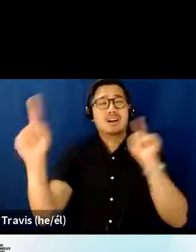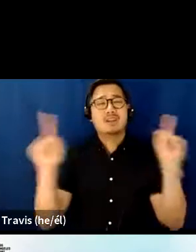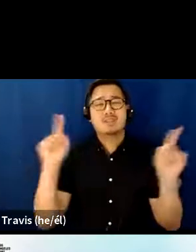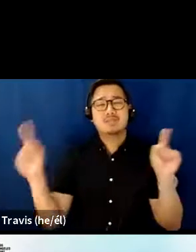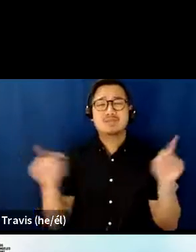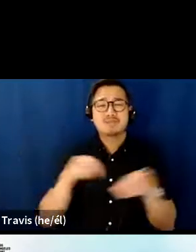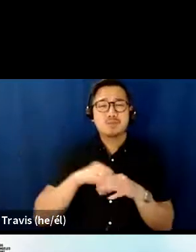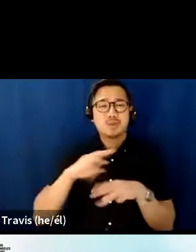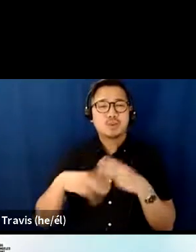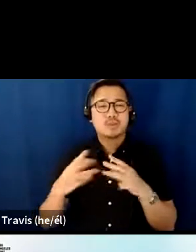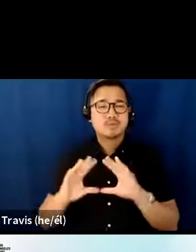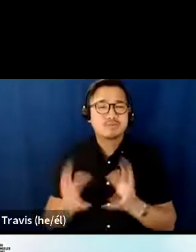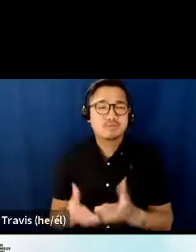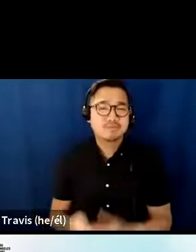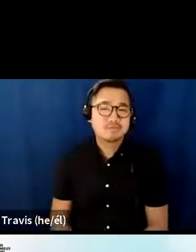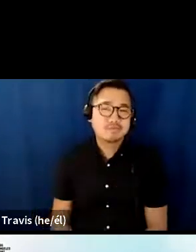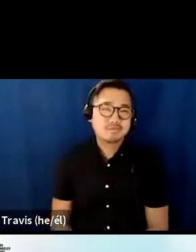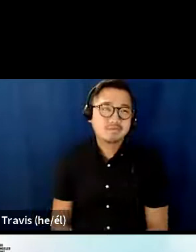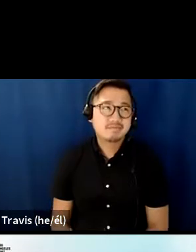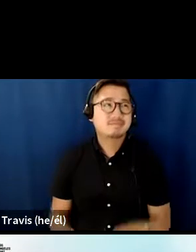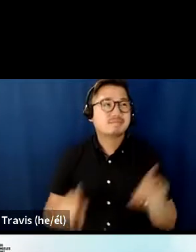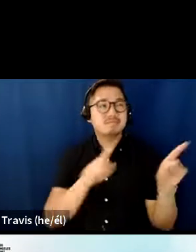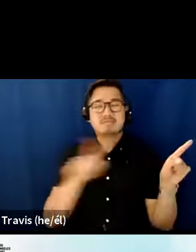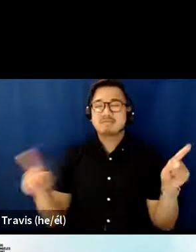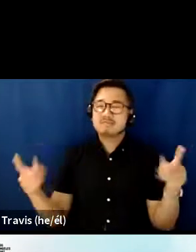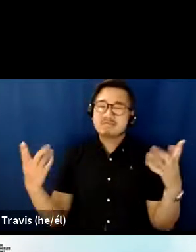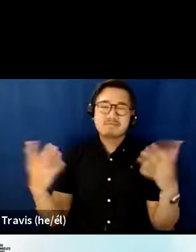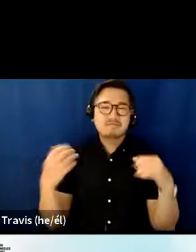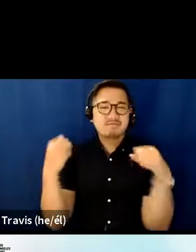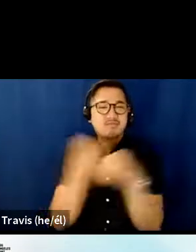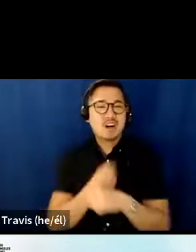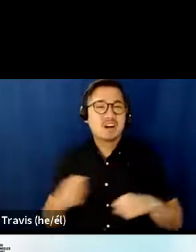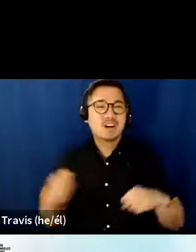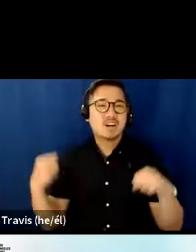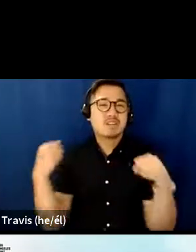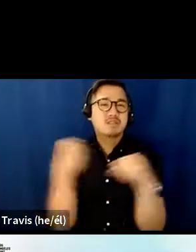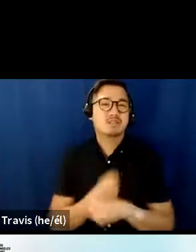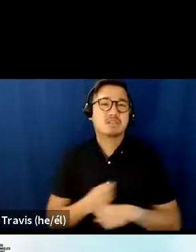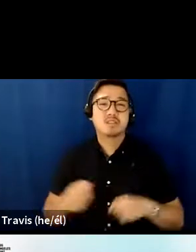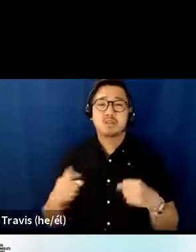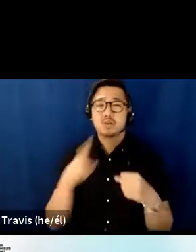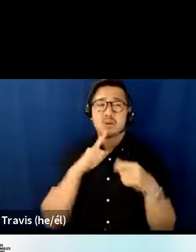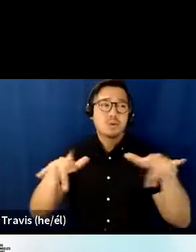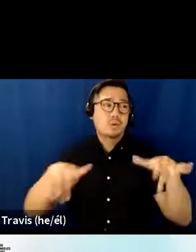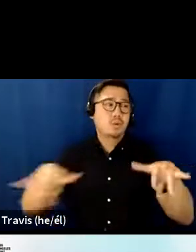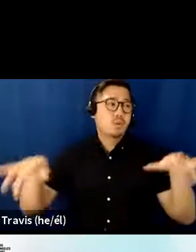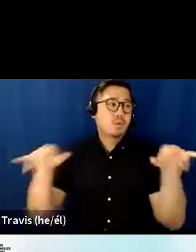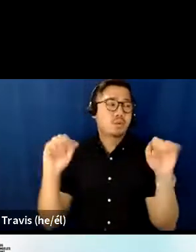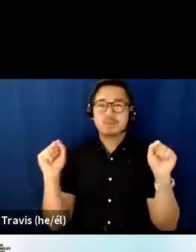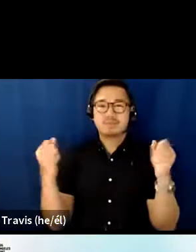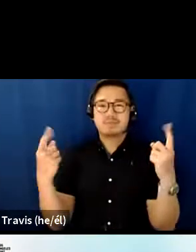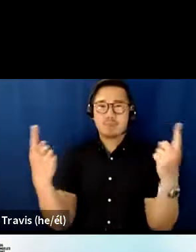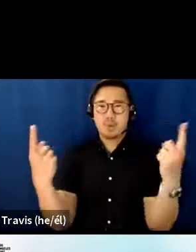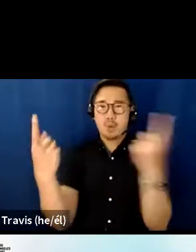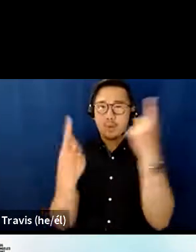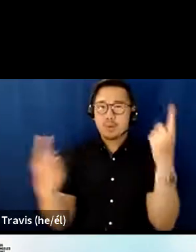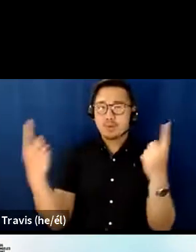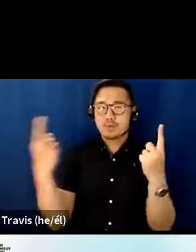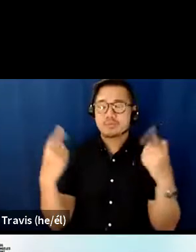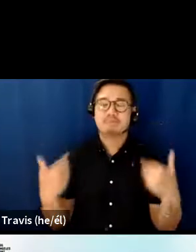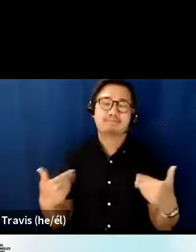the world that are fighting with nothing else around them that looks like them. I feel them.